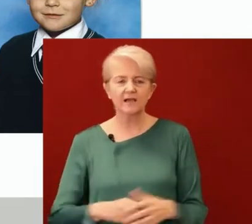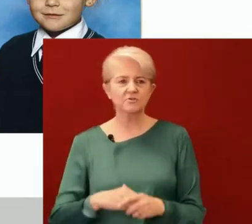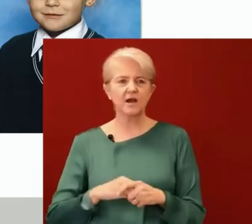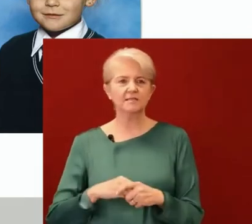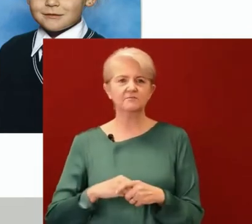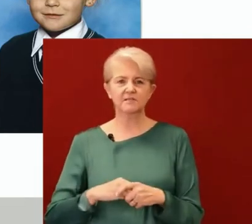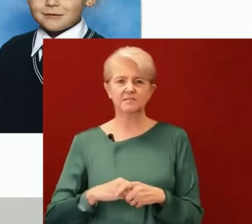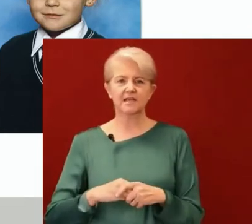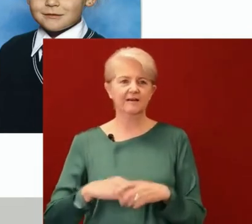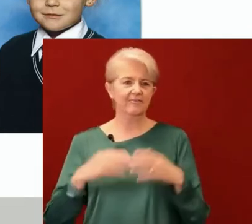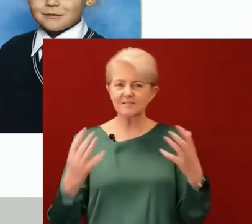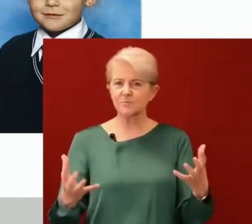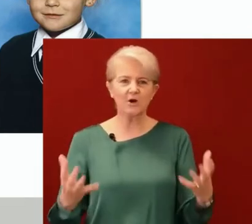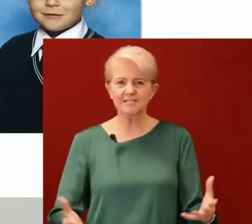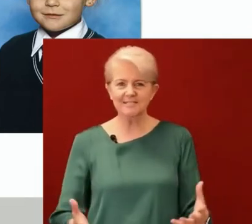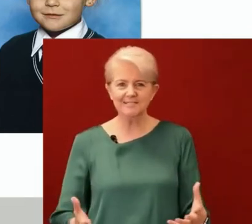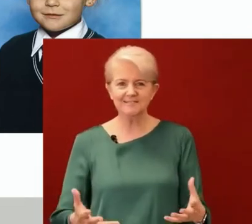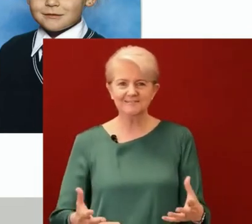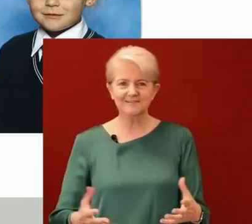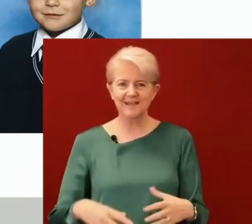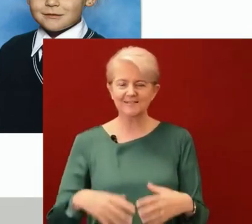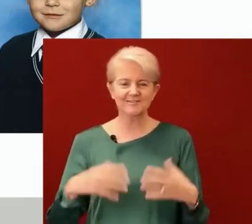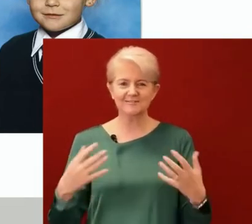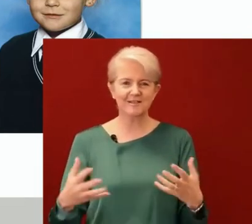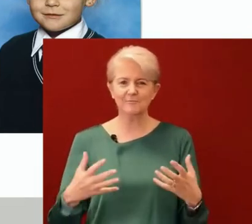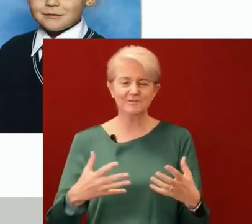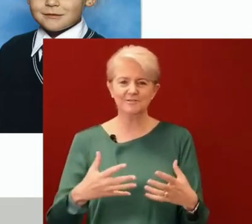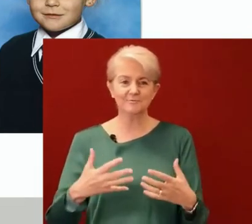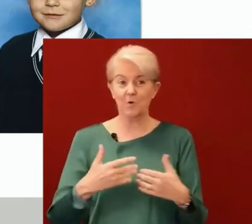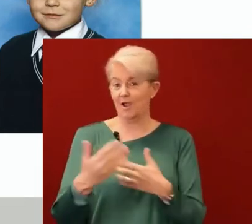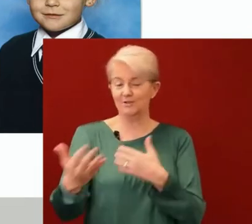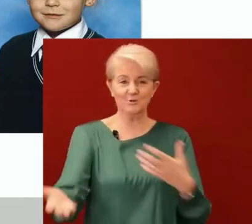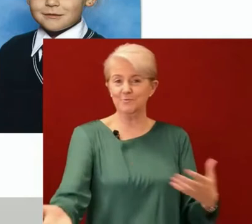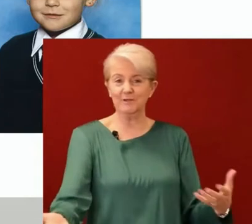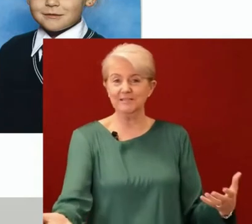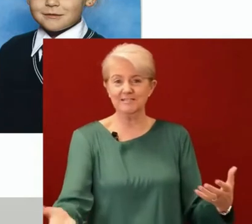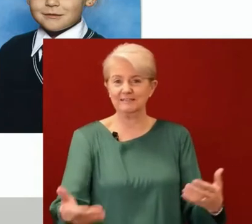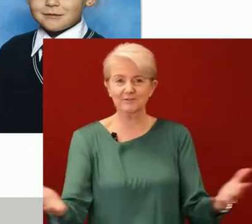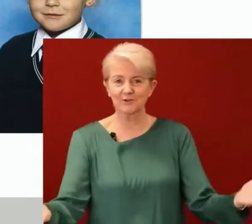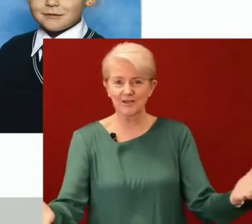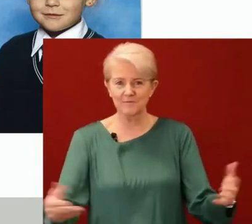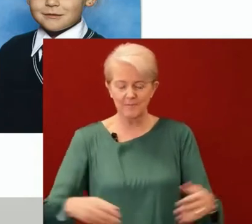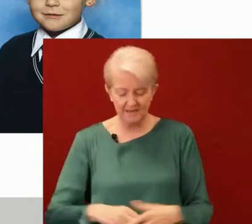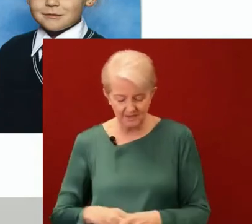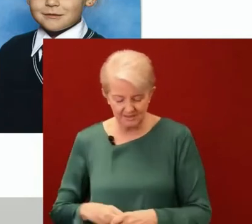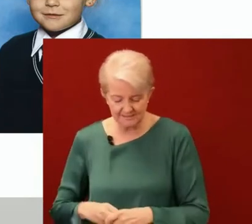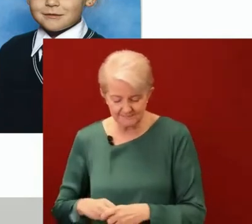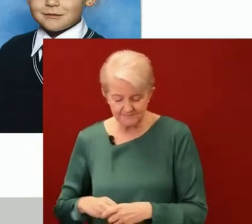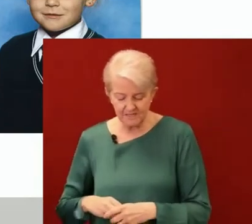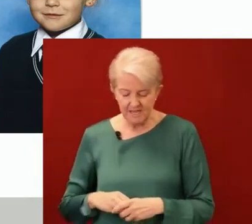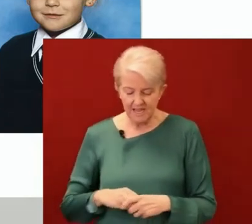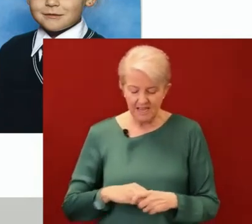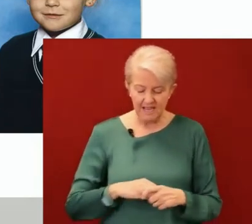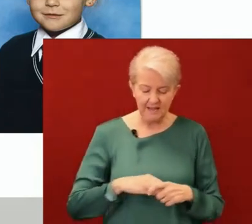I was a trained investigator. That's what I did. That was why I joined policing, to lock up the bad